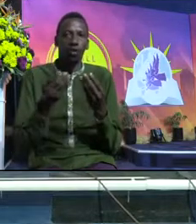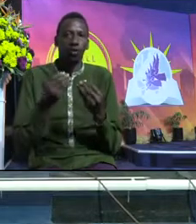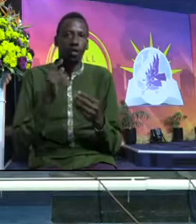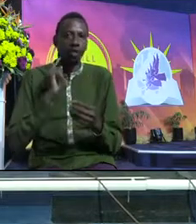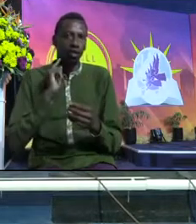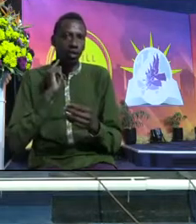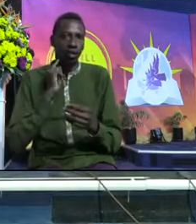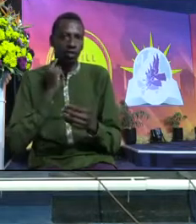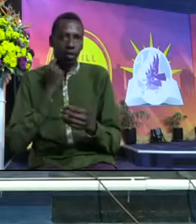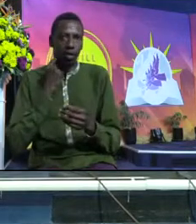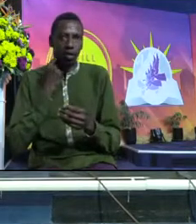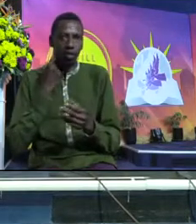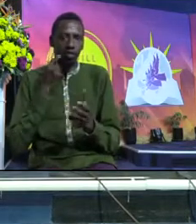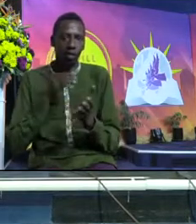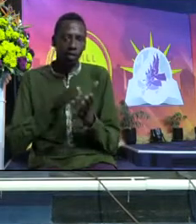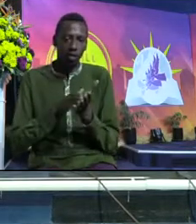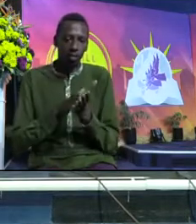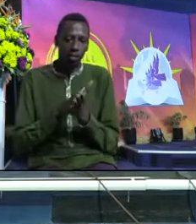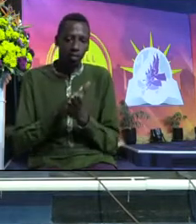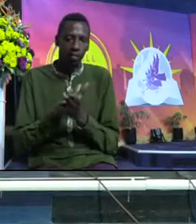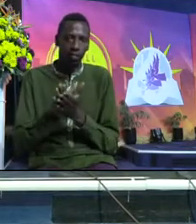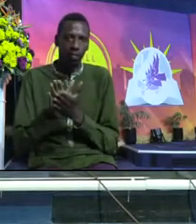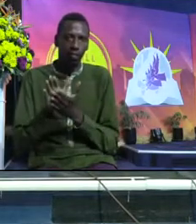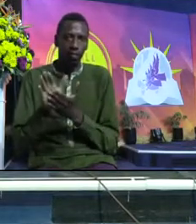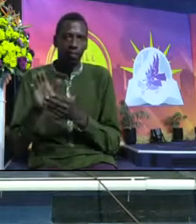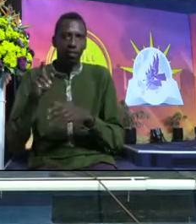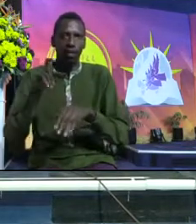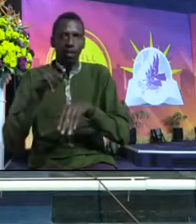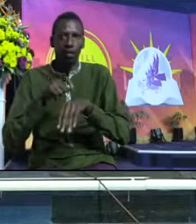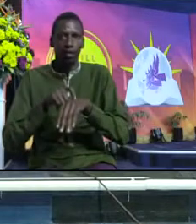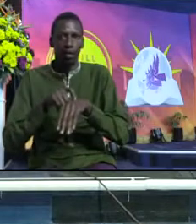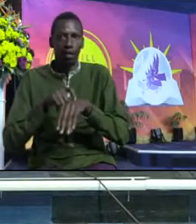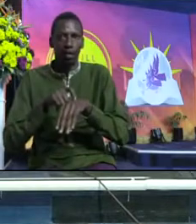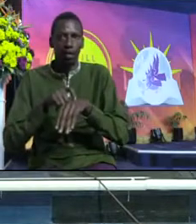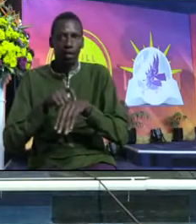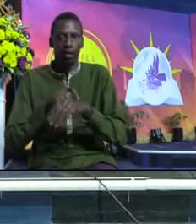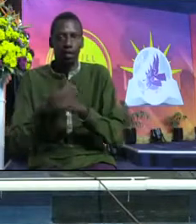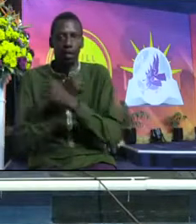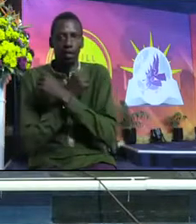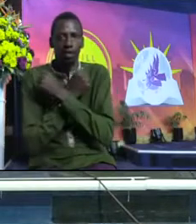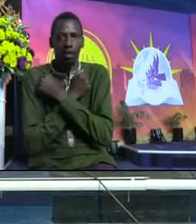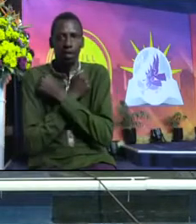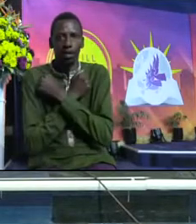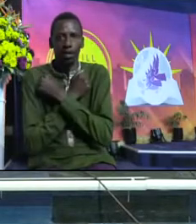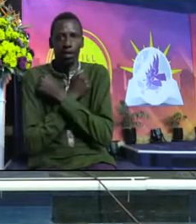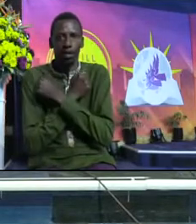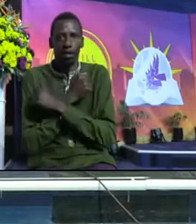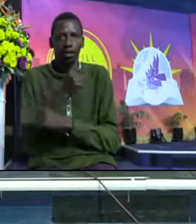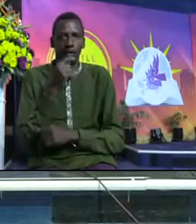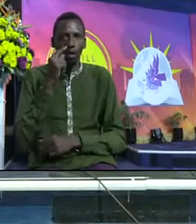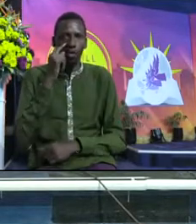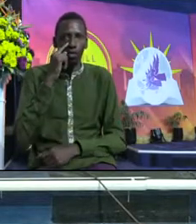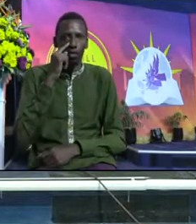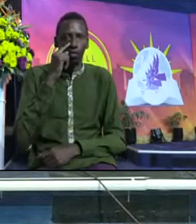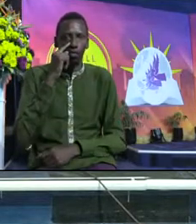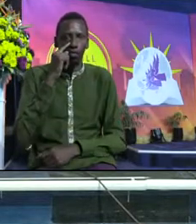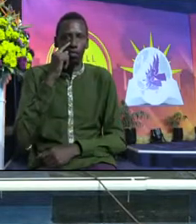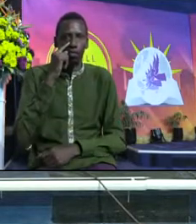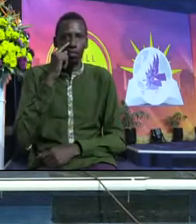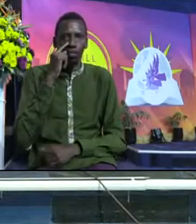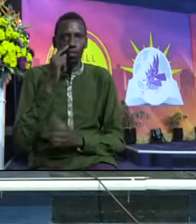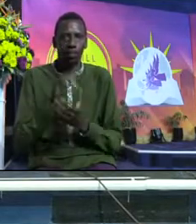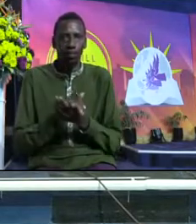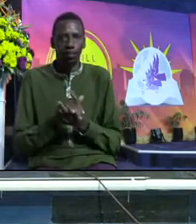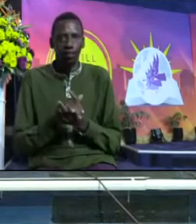not softly, sweetly glide when there's love at